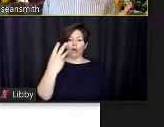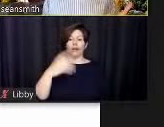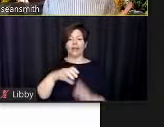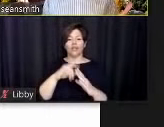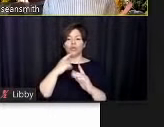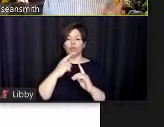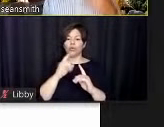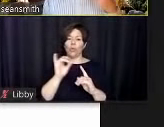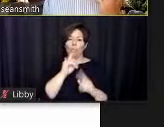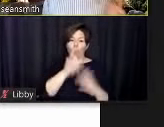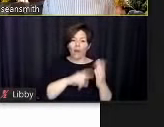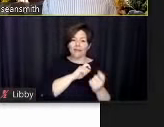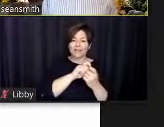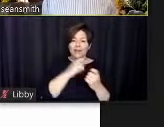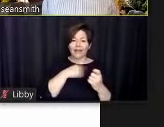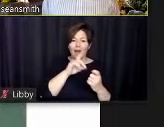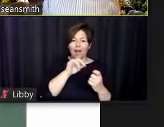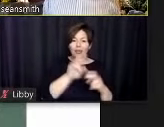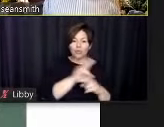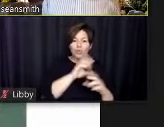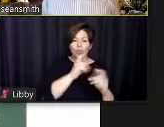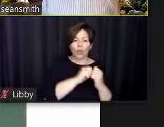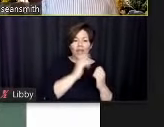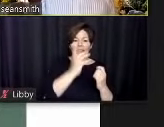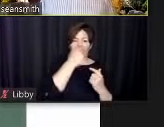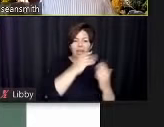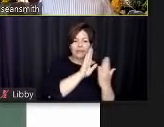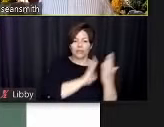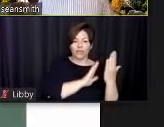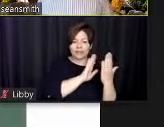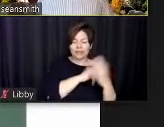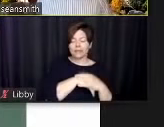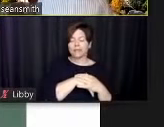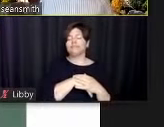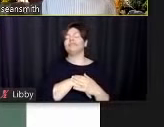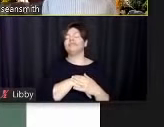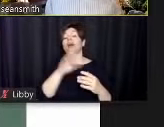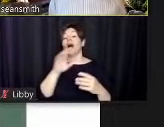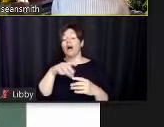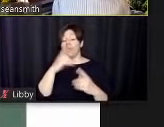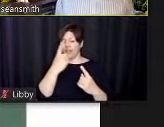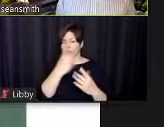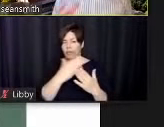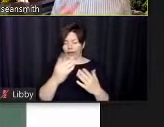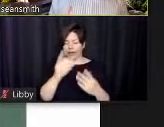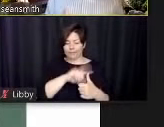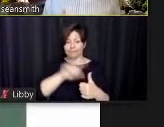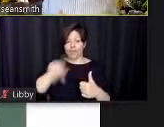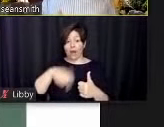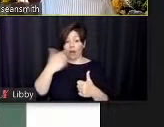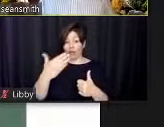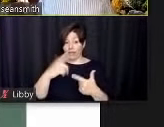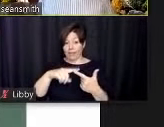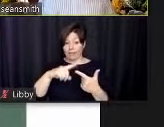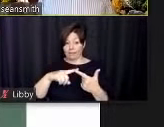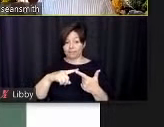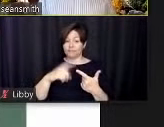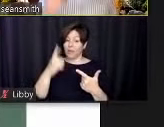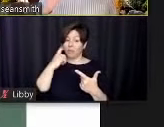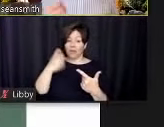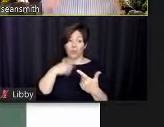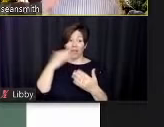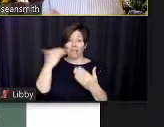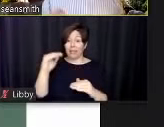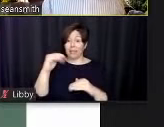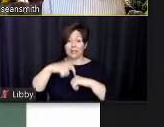to face. All right, so those are some things we need to think about. The other thing we need to be thinking about due to our limited time is